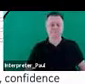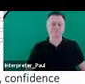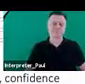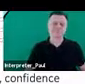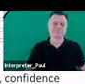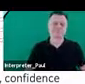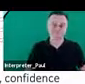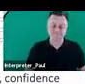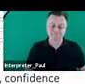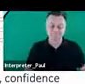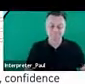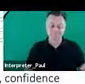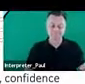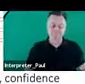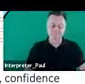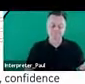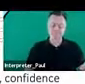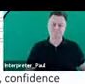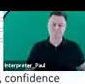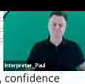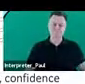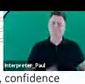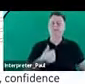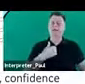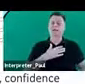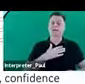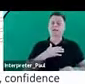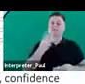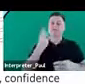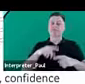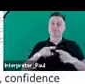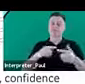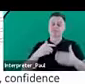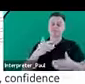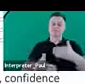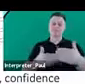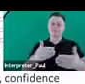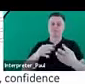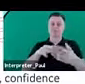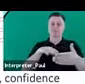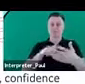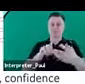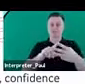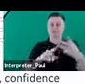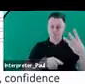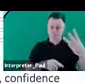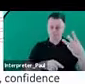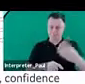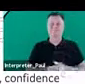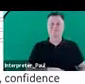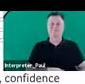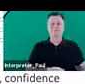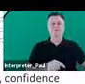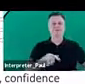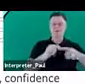And again, I would take a three-step approach to this by stating, you know, what's the